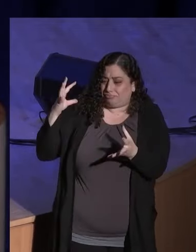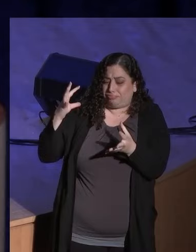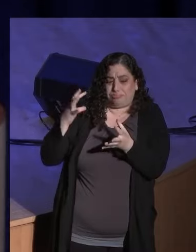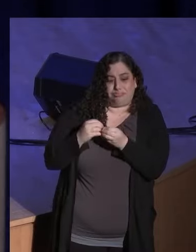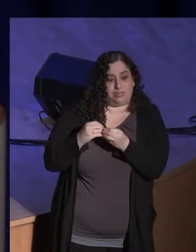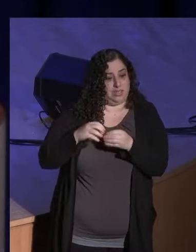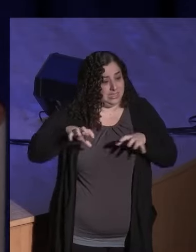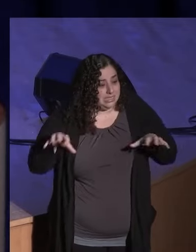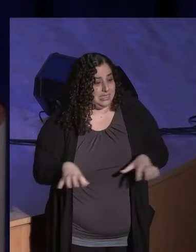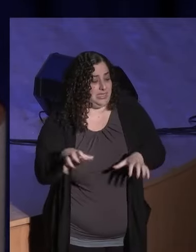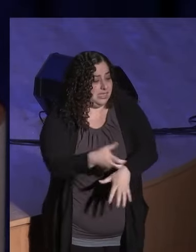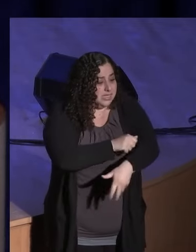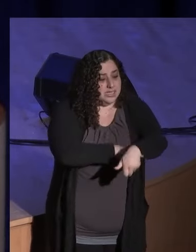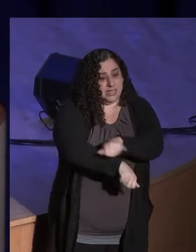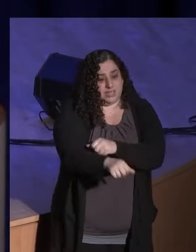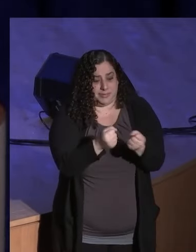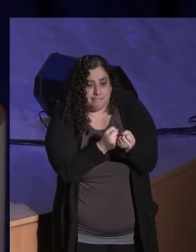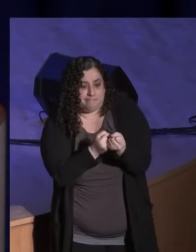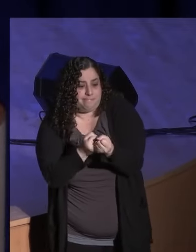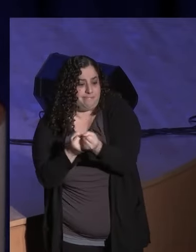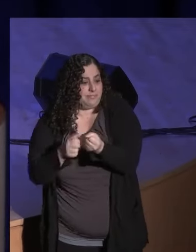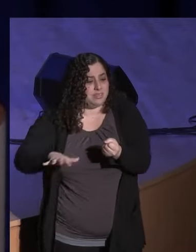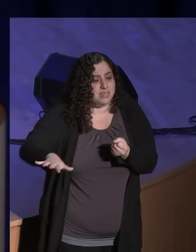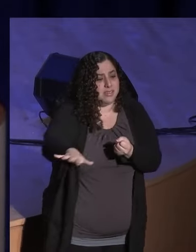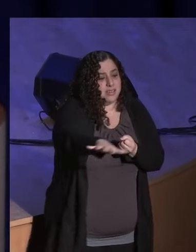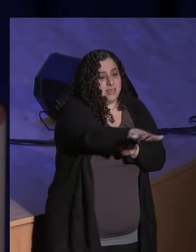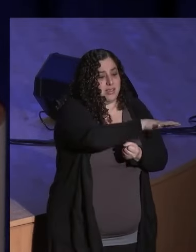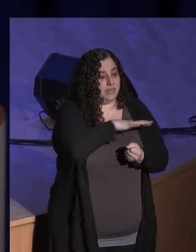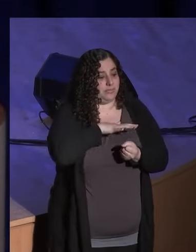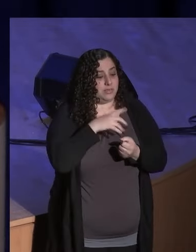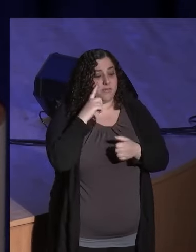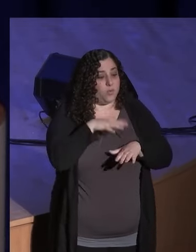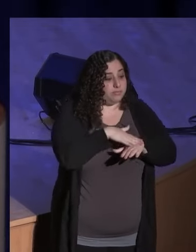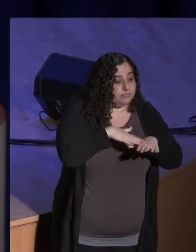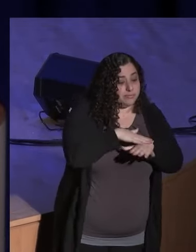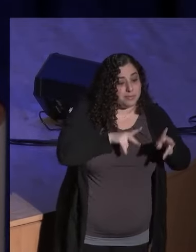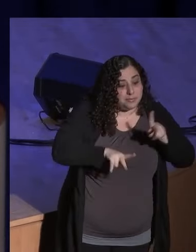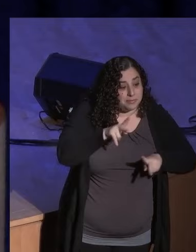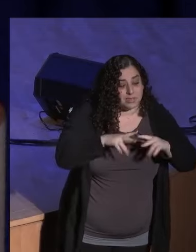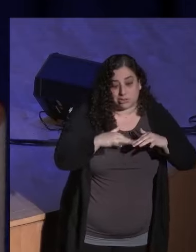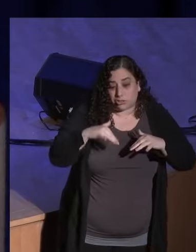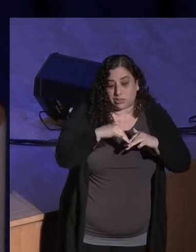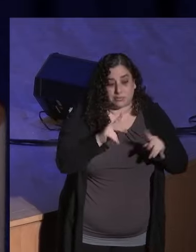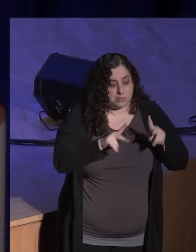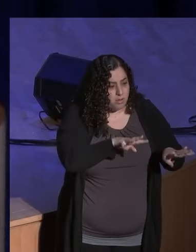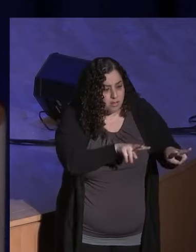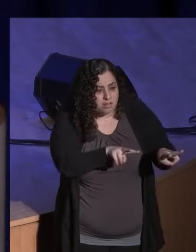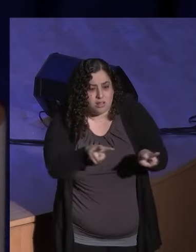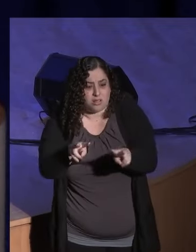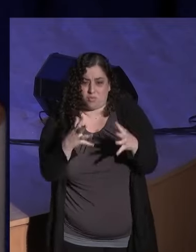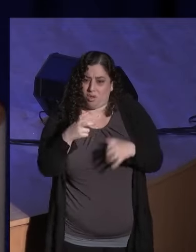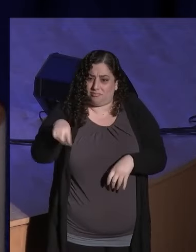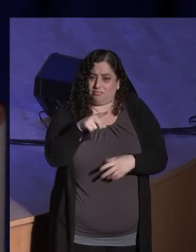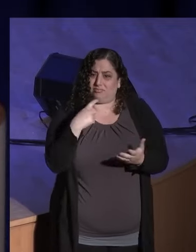others committed to seeing Native and Indigenous people and their cultures, arts, histories, and languages